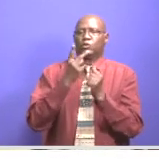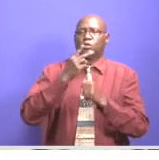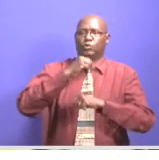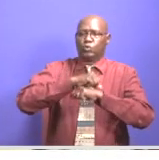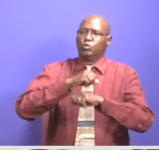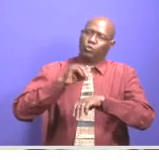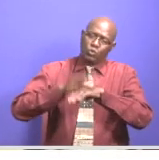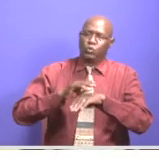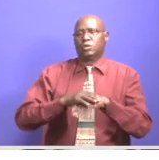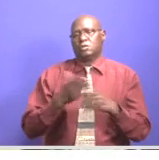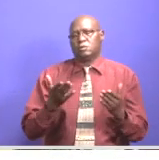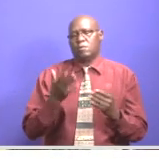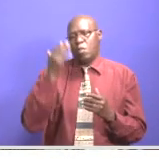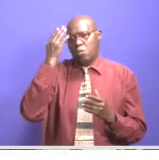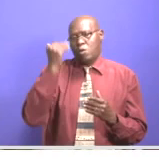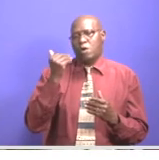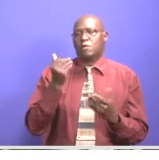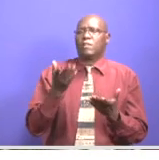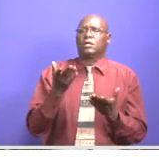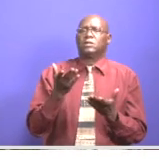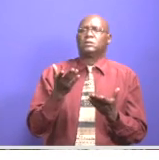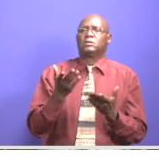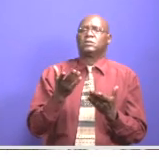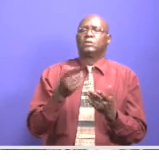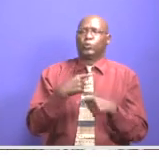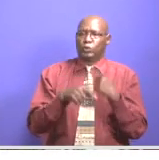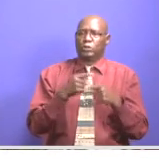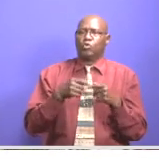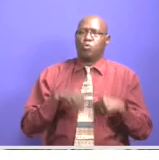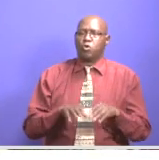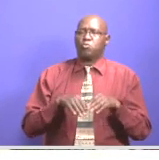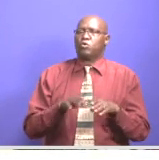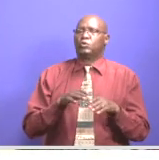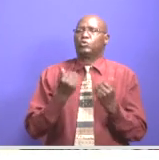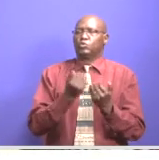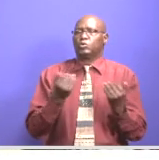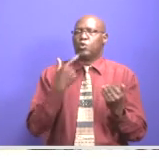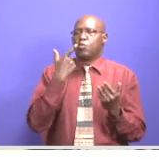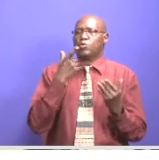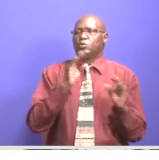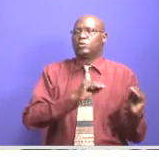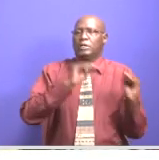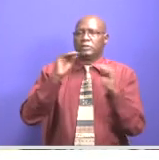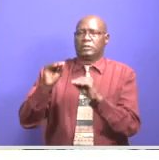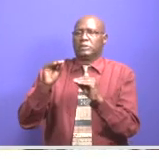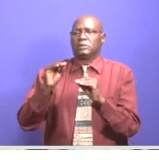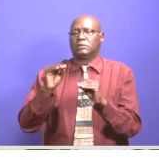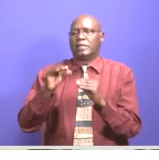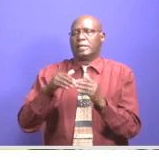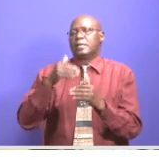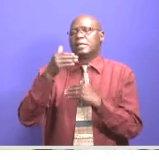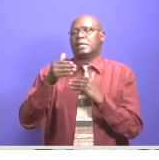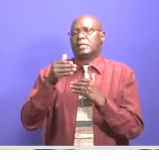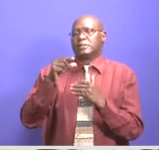good, because they are still producing children who should transit to the next grade. So